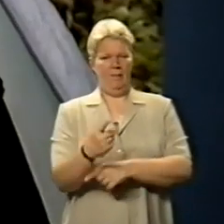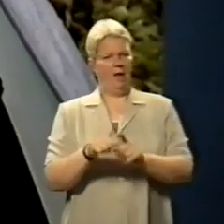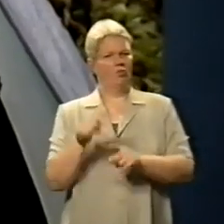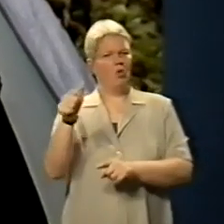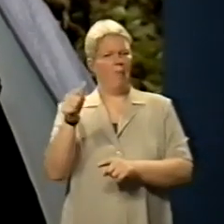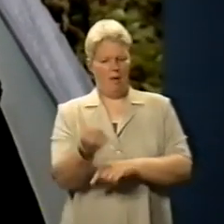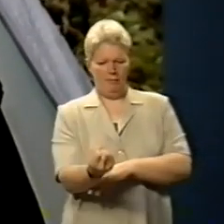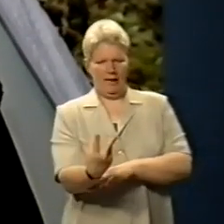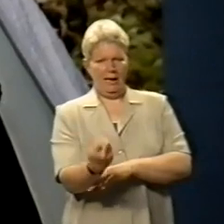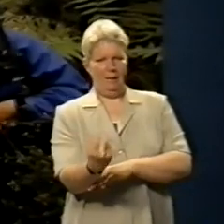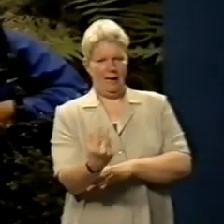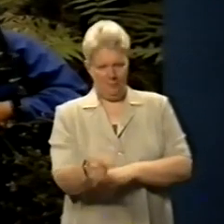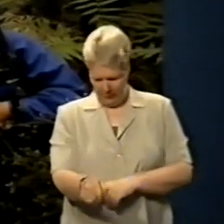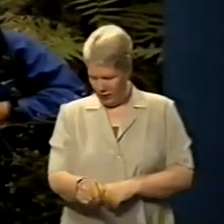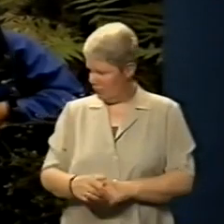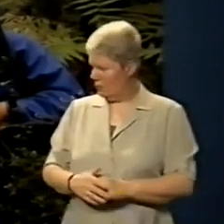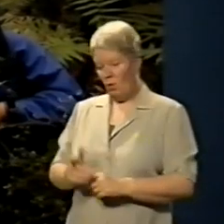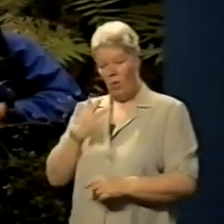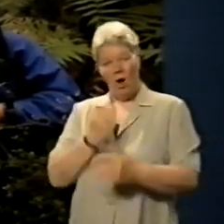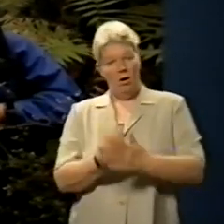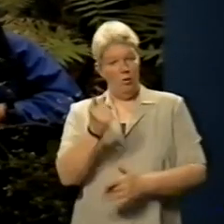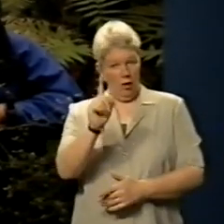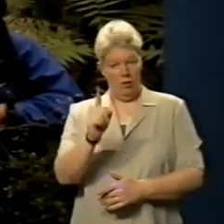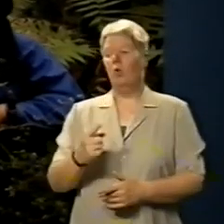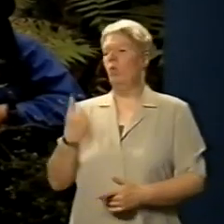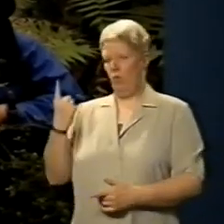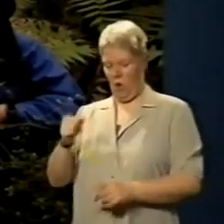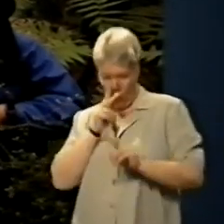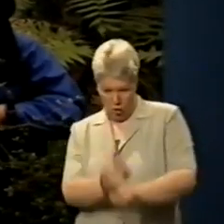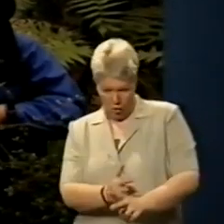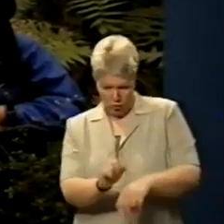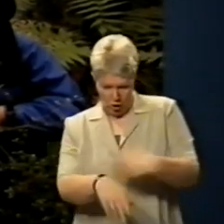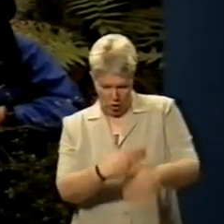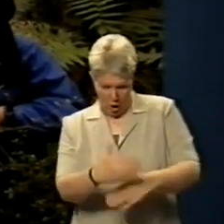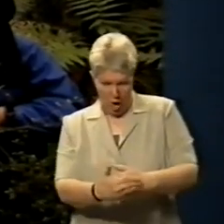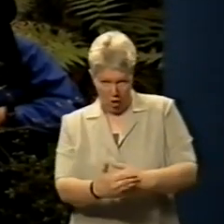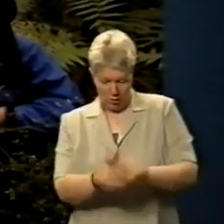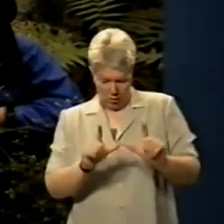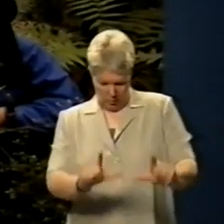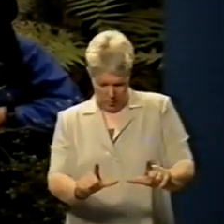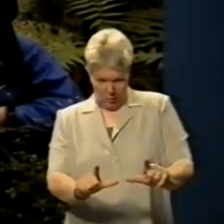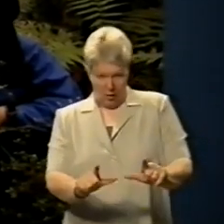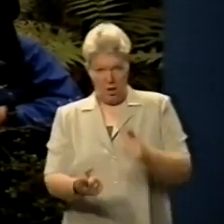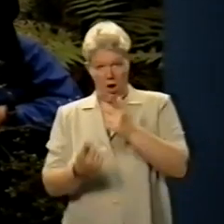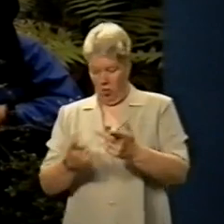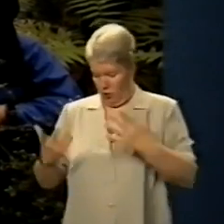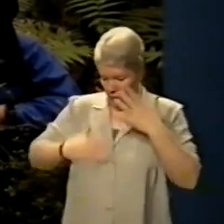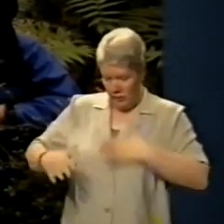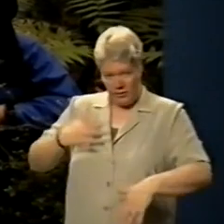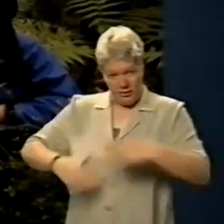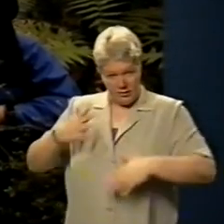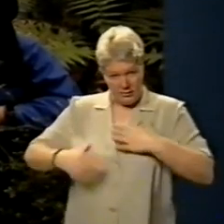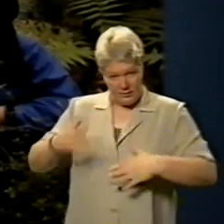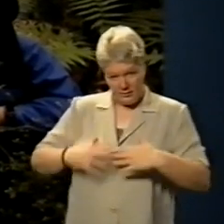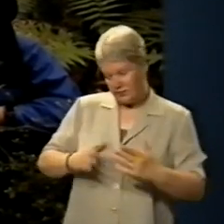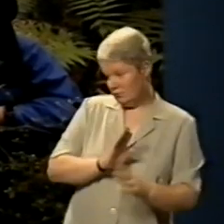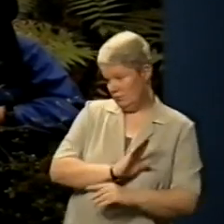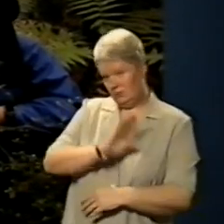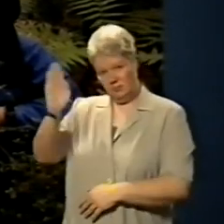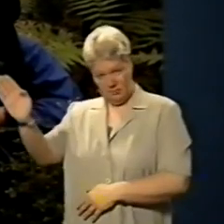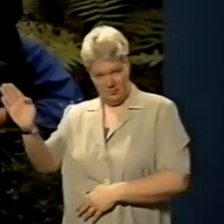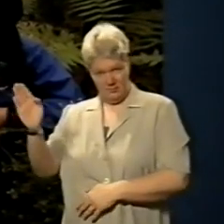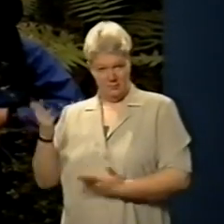And when that goes off, what would you do? One person will watch what is happening from that point, and the other person gets up, gets all their warm